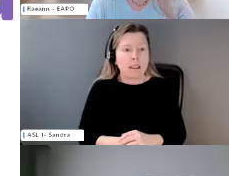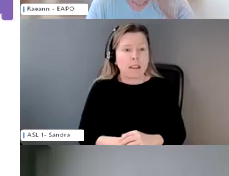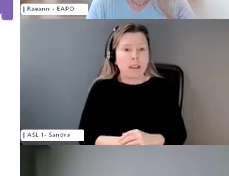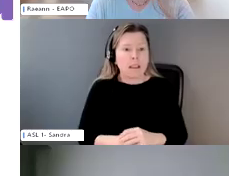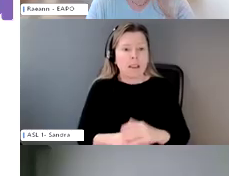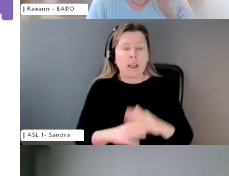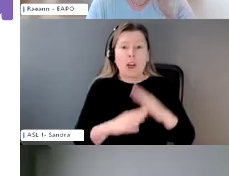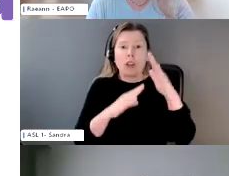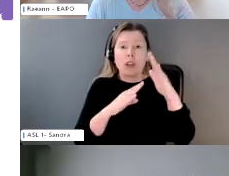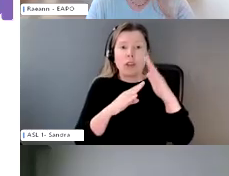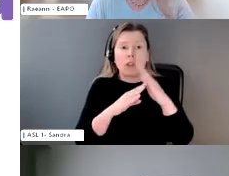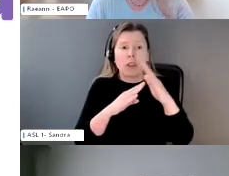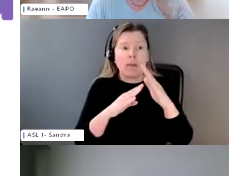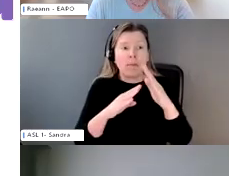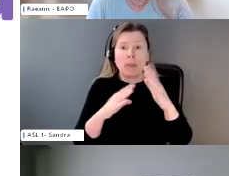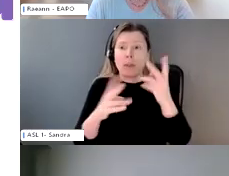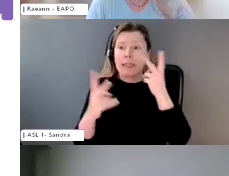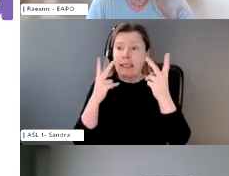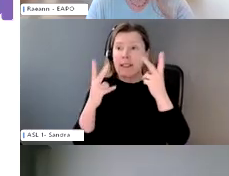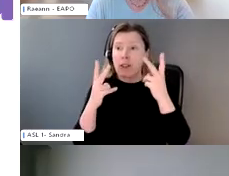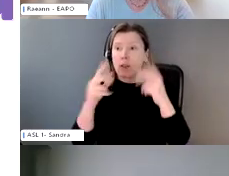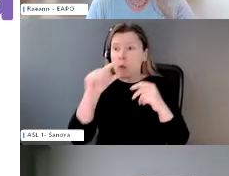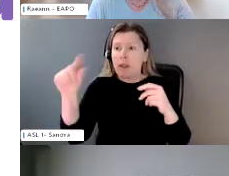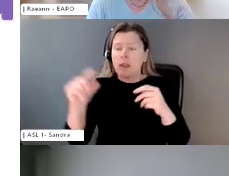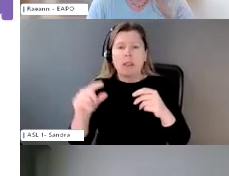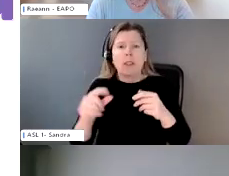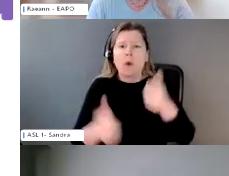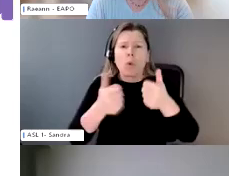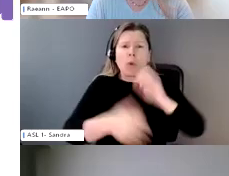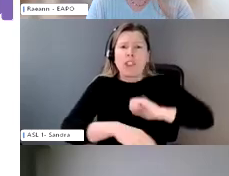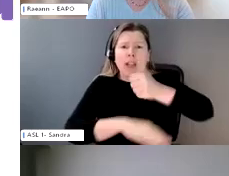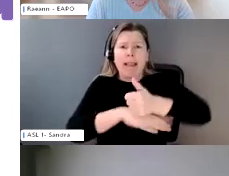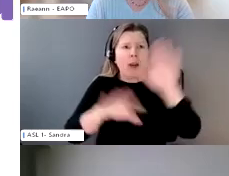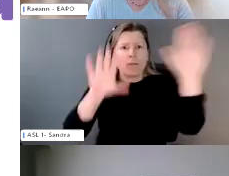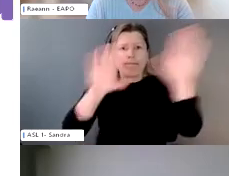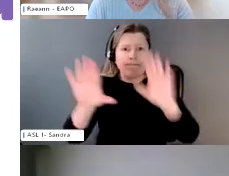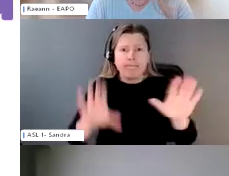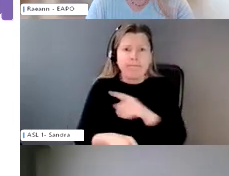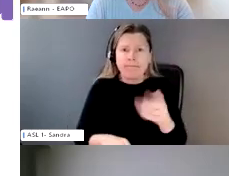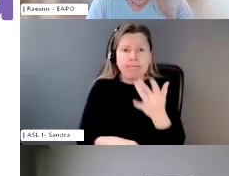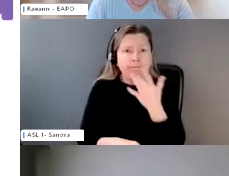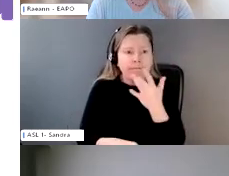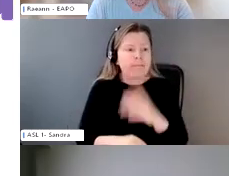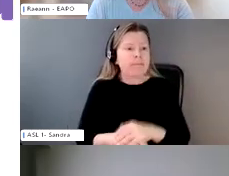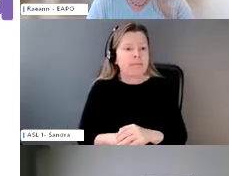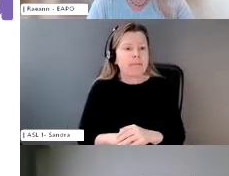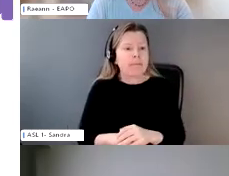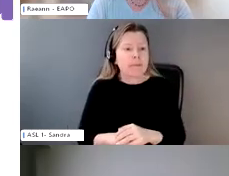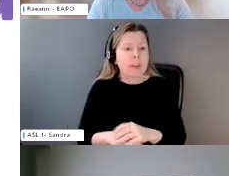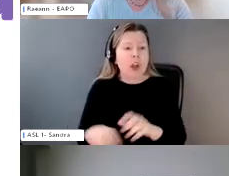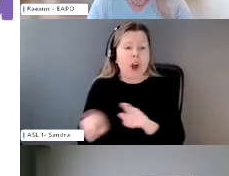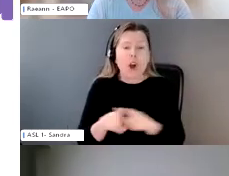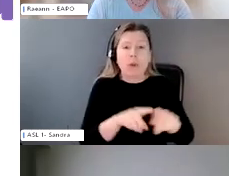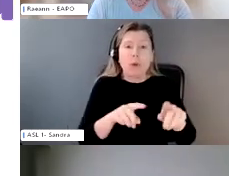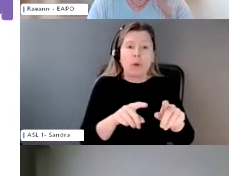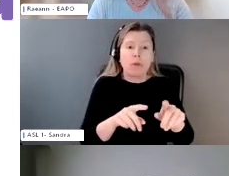of the screen where you see the visuals to the layout that suits your preference. You could also pull across the screen